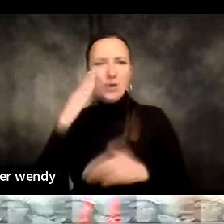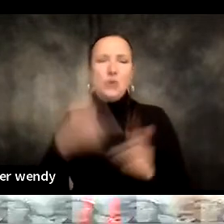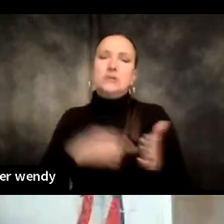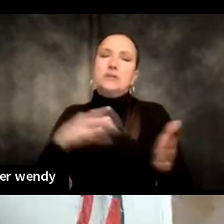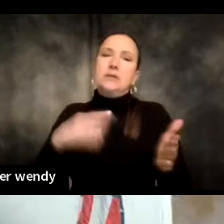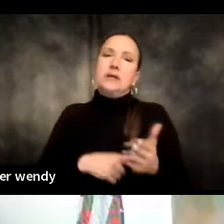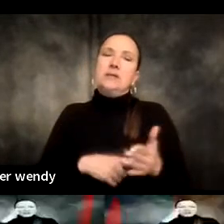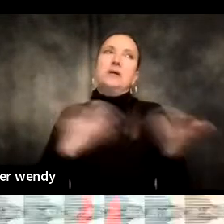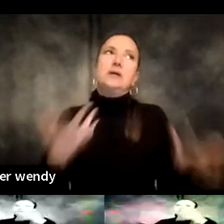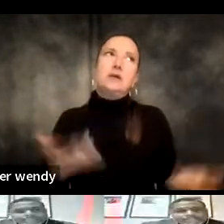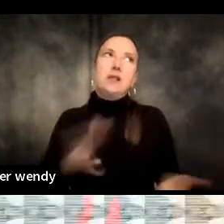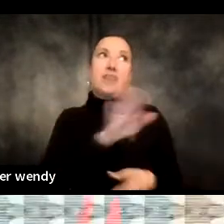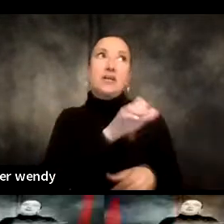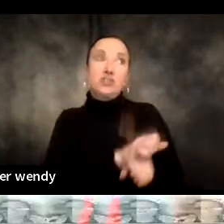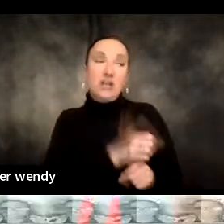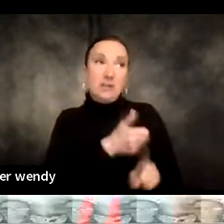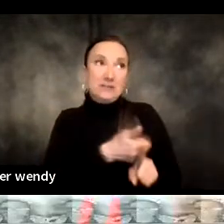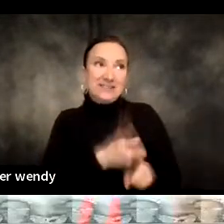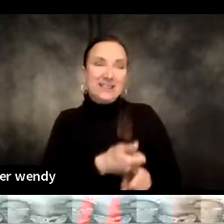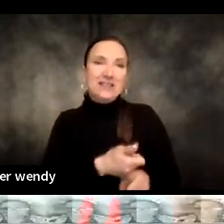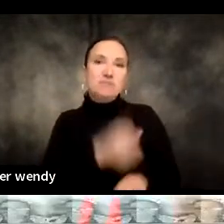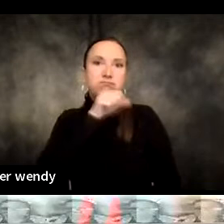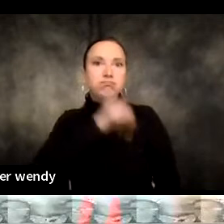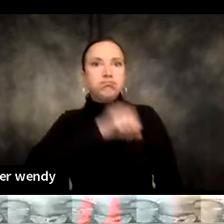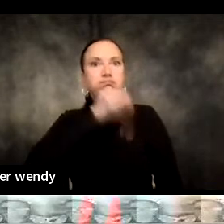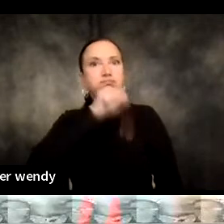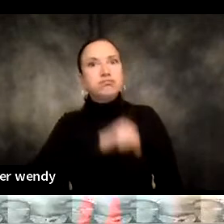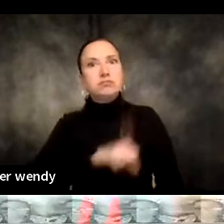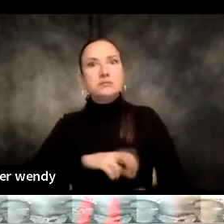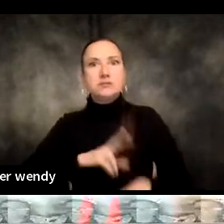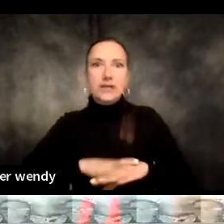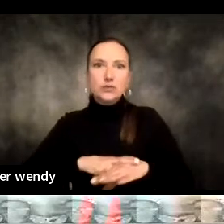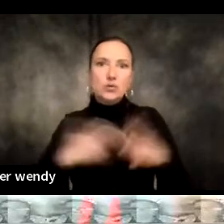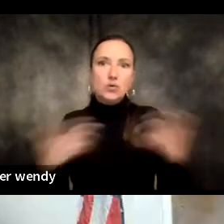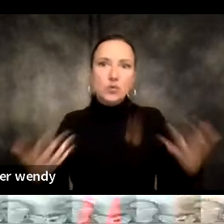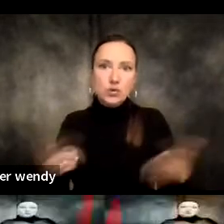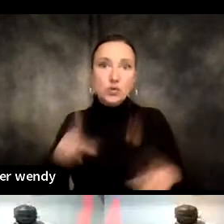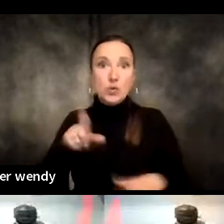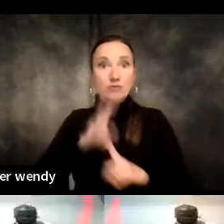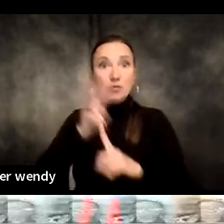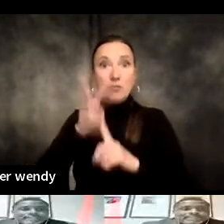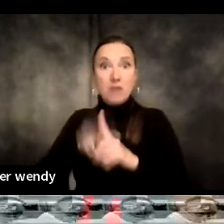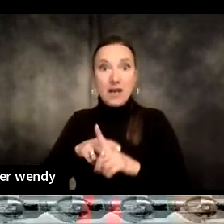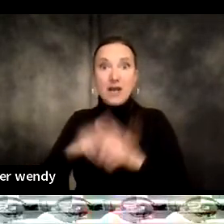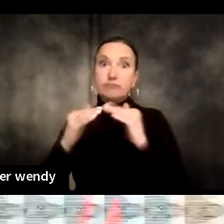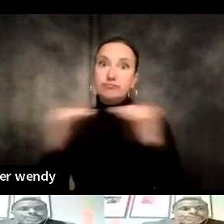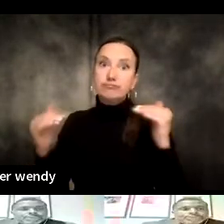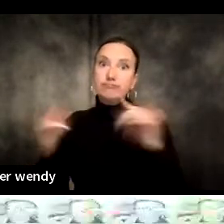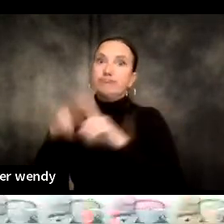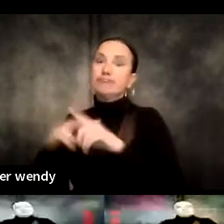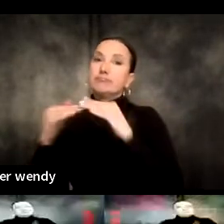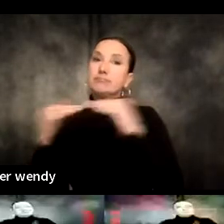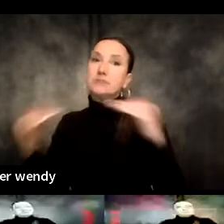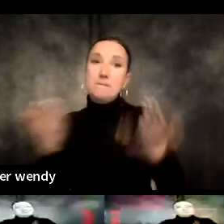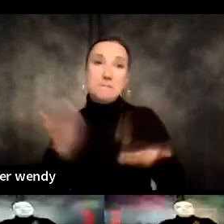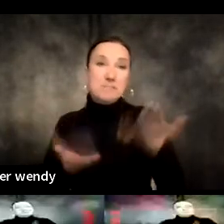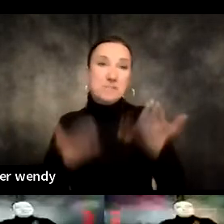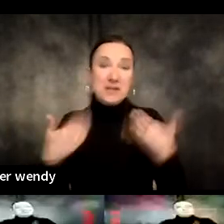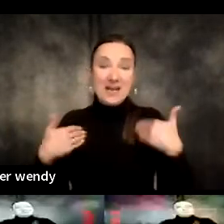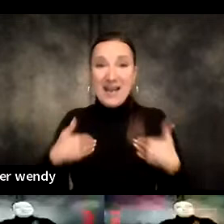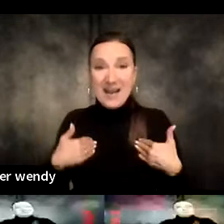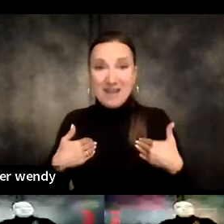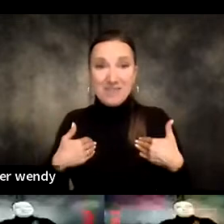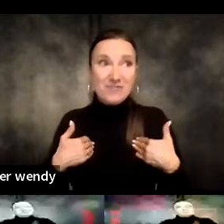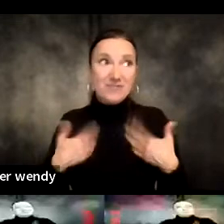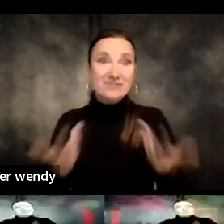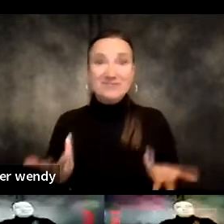It's challenging, but we all know the nature of just professional work. Sometimes, you have to apply and complete, and sometimes you may not have the luxury to kind